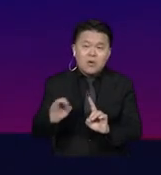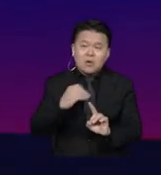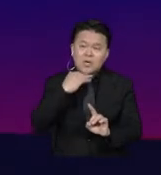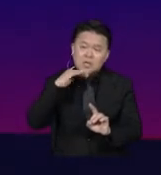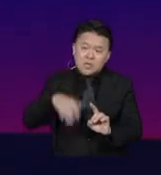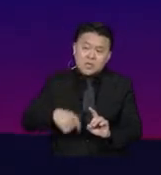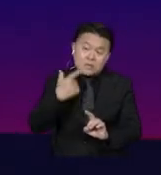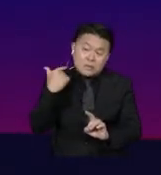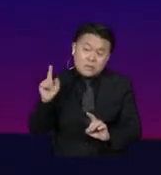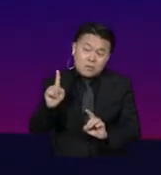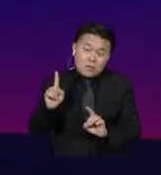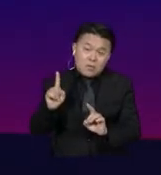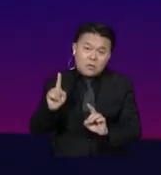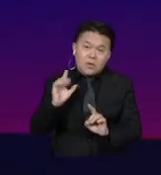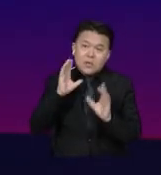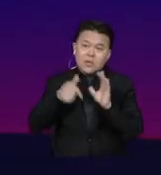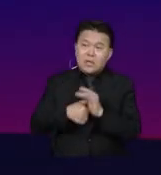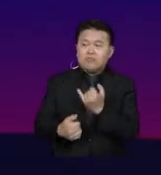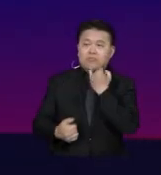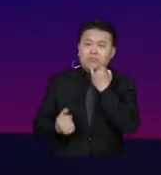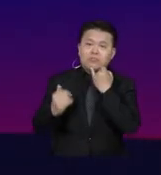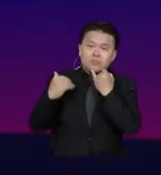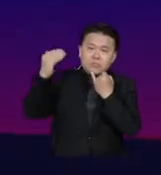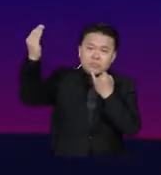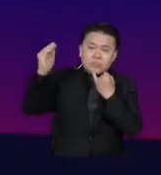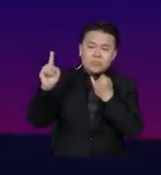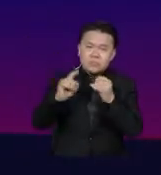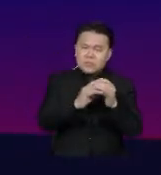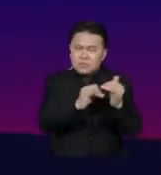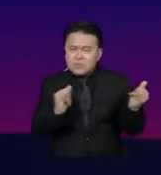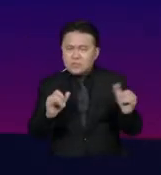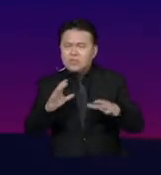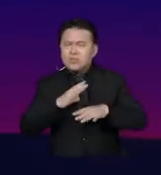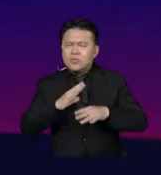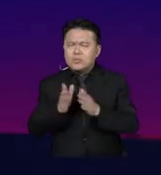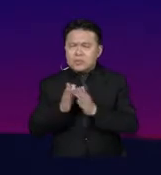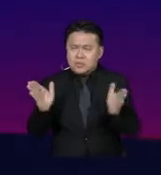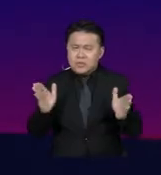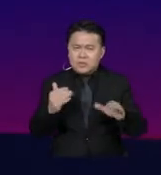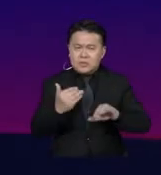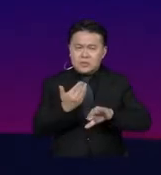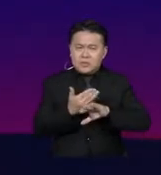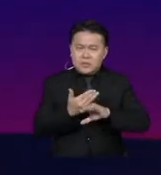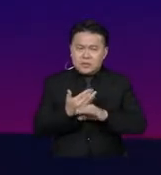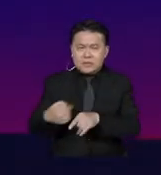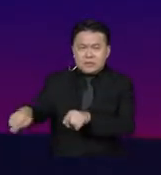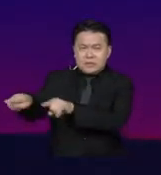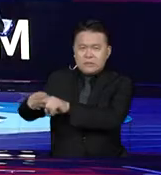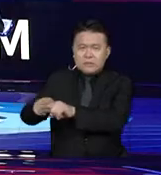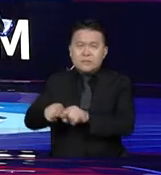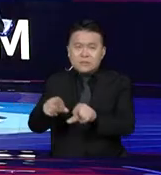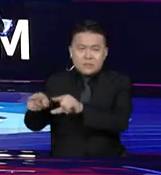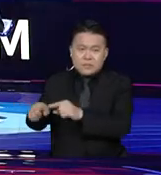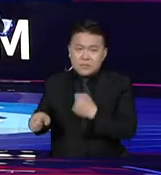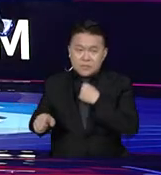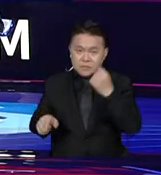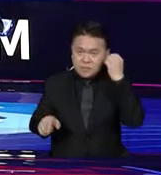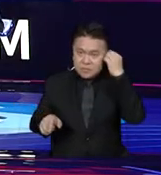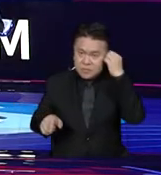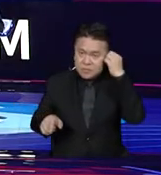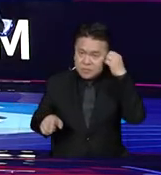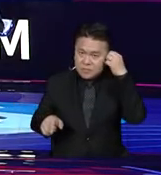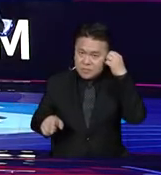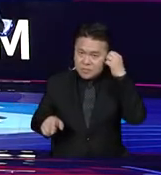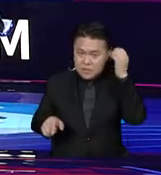of you. And they would prefer to be with other wolves. Whereas if you raise a dog from puppies, they want to be with people. They